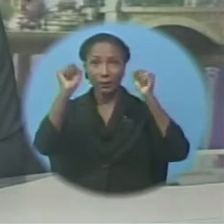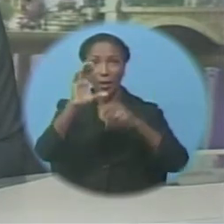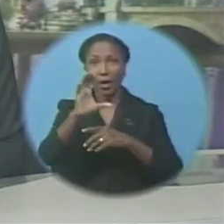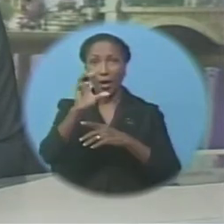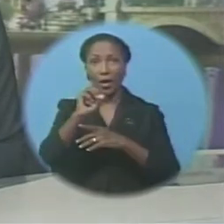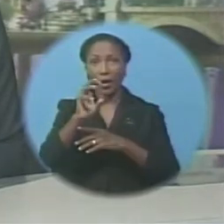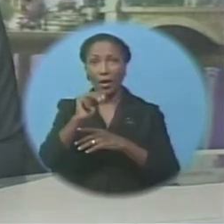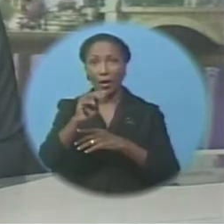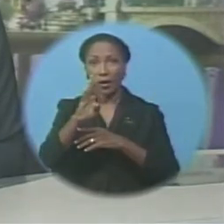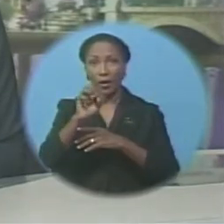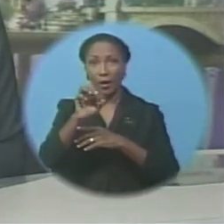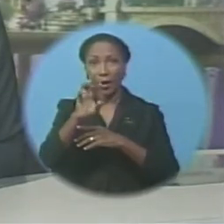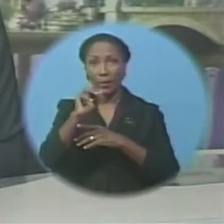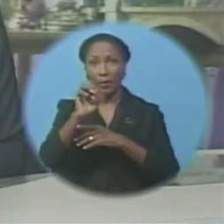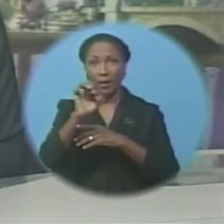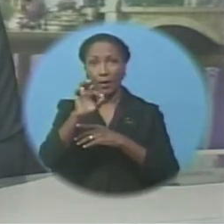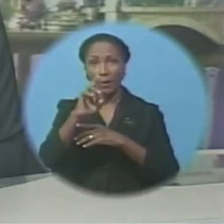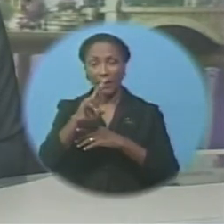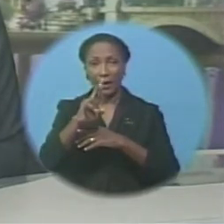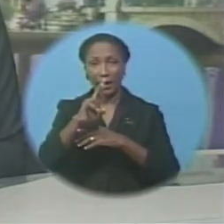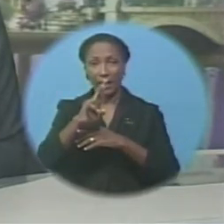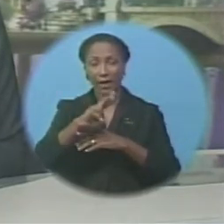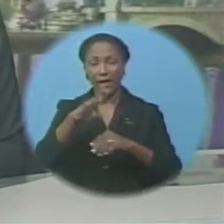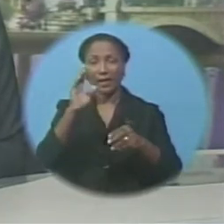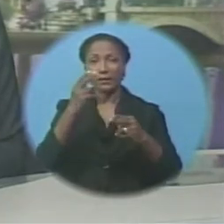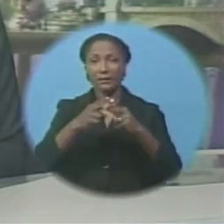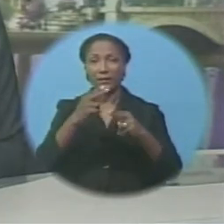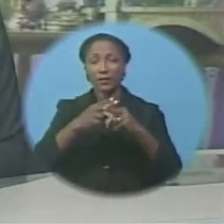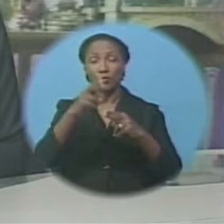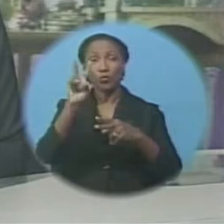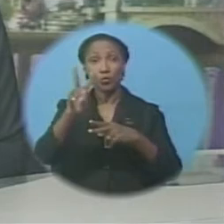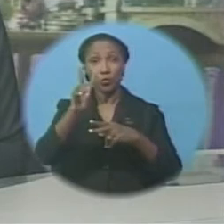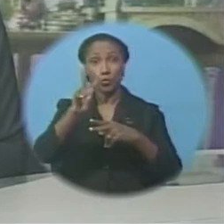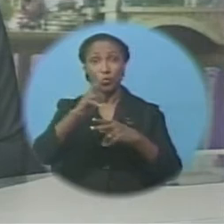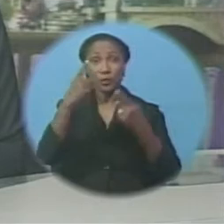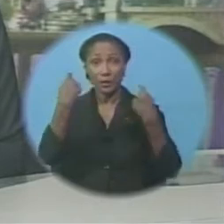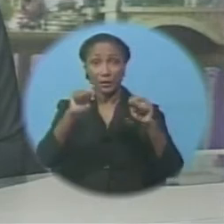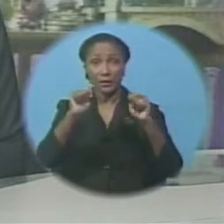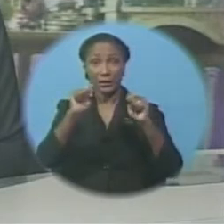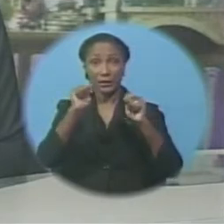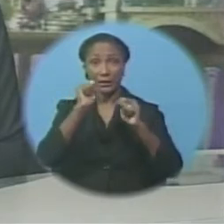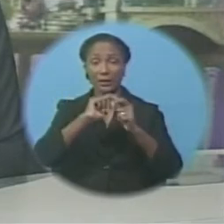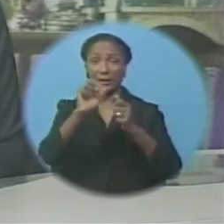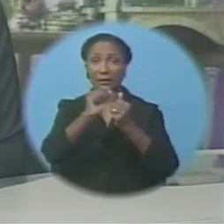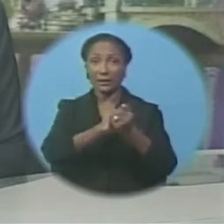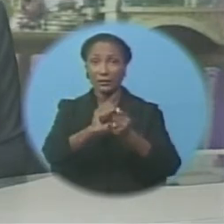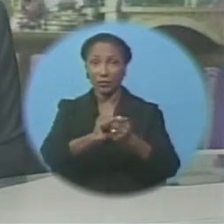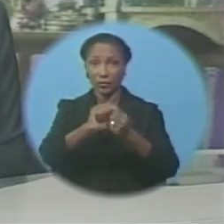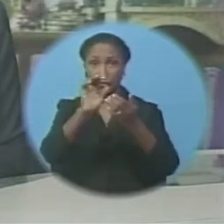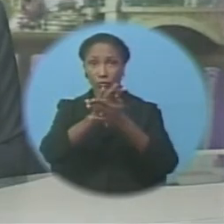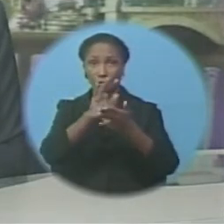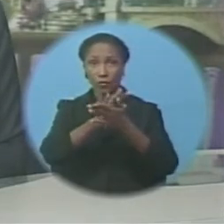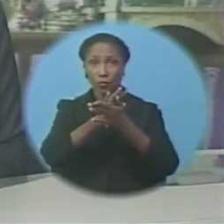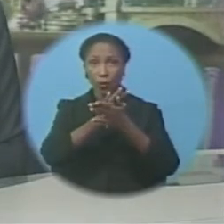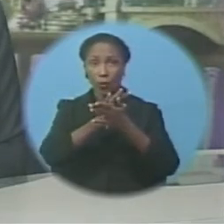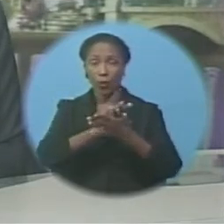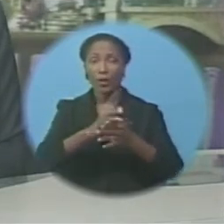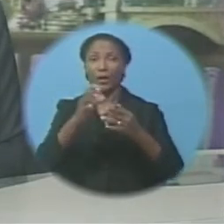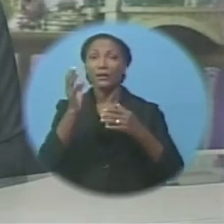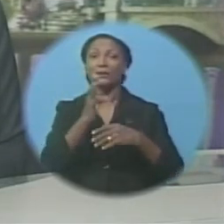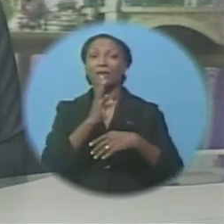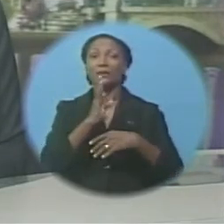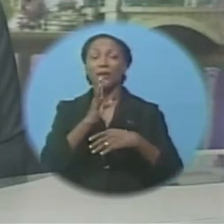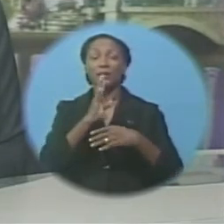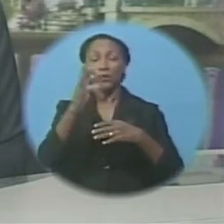calling two recent attempts to disrupt the school. The revelation was made during a meeting to update parents and guardians of students of Combermere